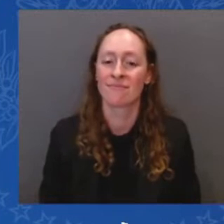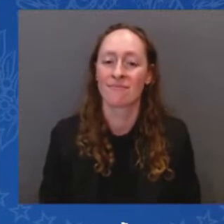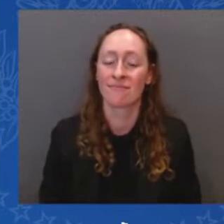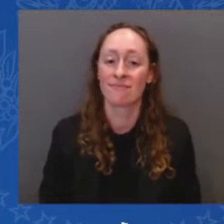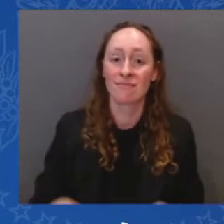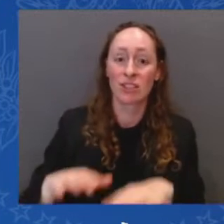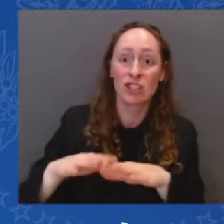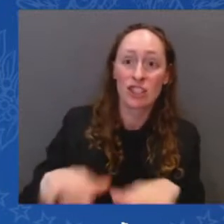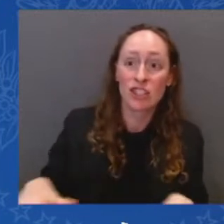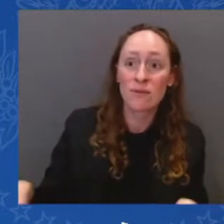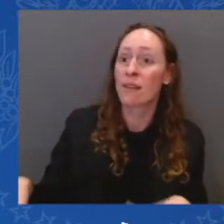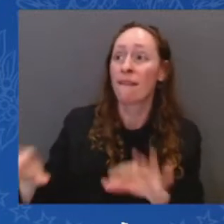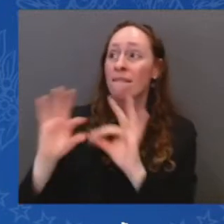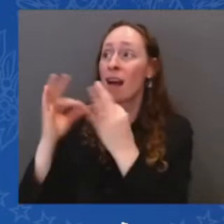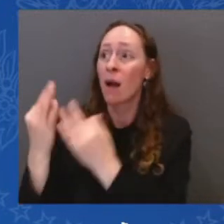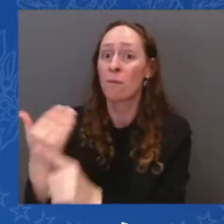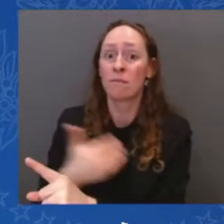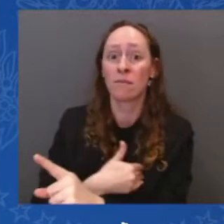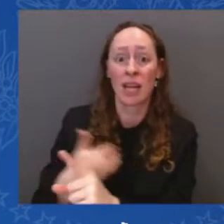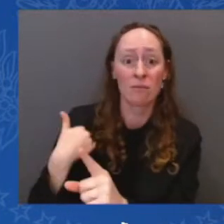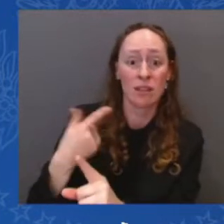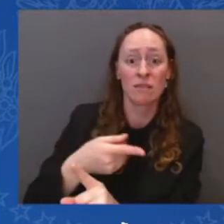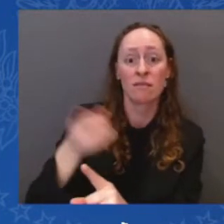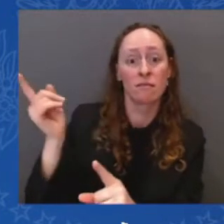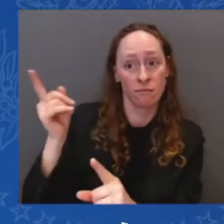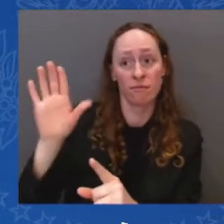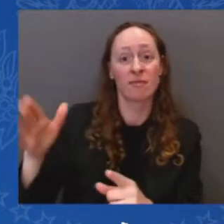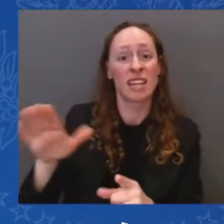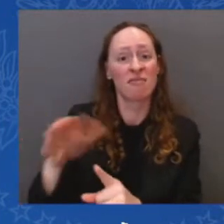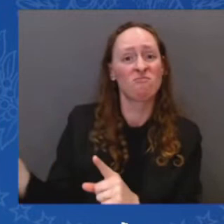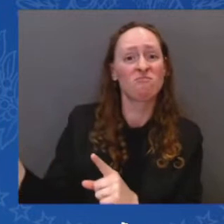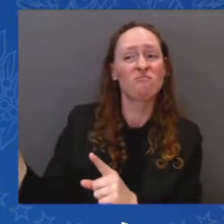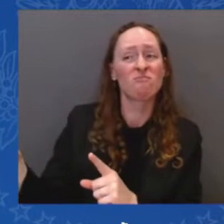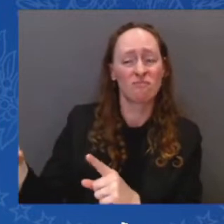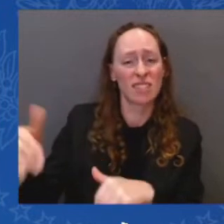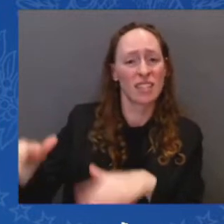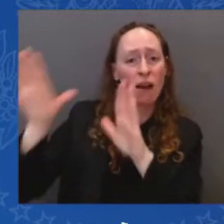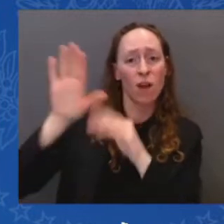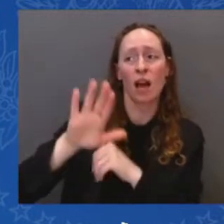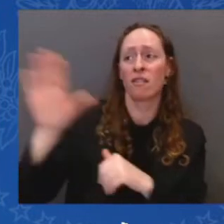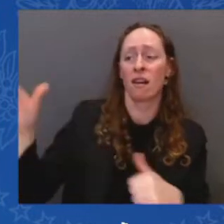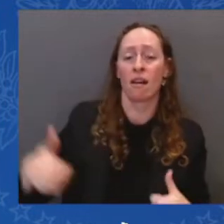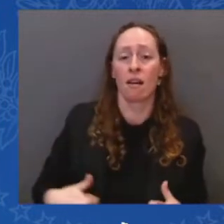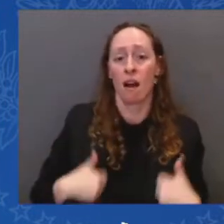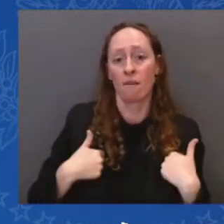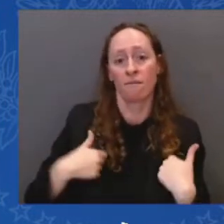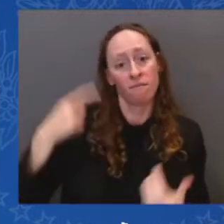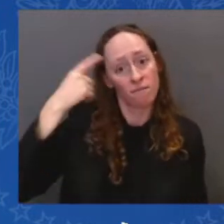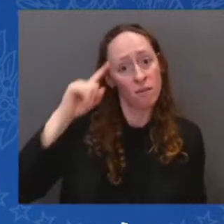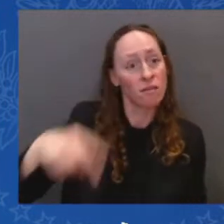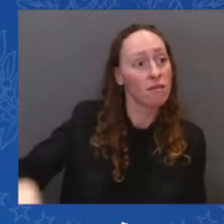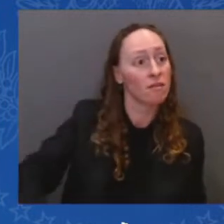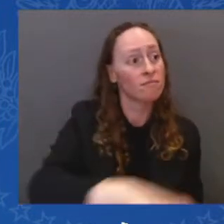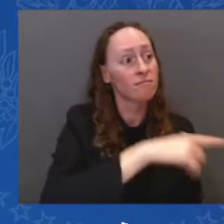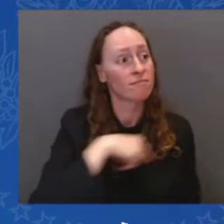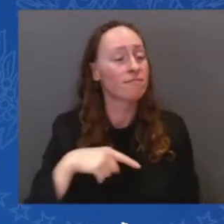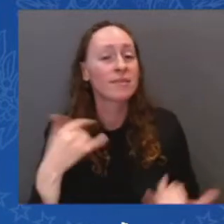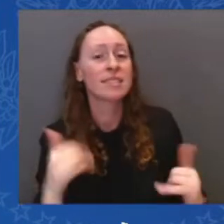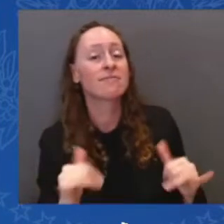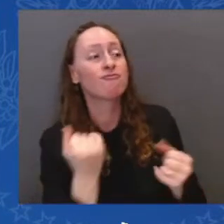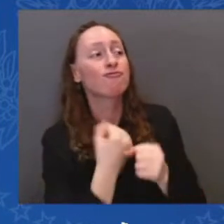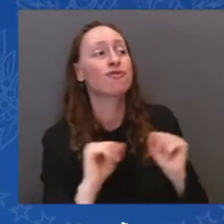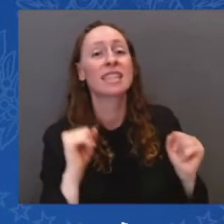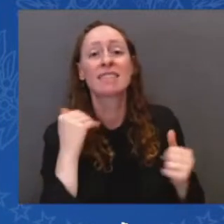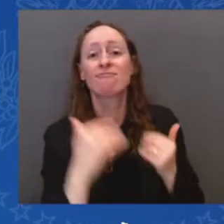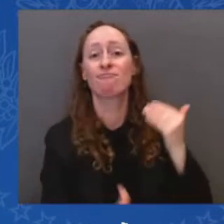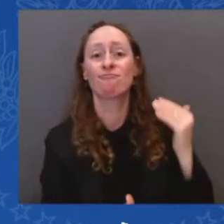so that our nation would remain free. To the soldiers, sailors, airmen, Marines, Guardians, and Coast Guardsmen, many of whom